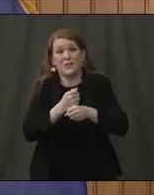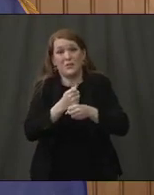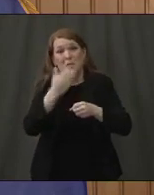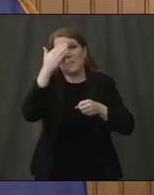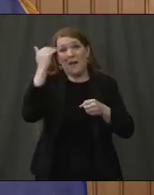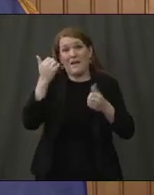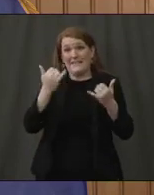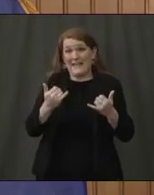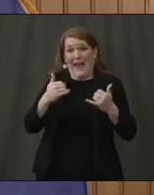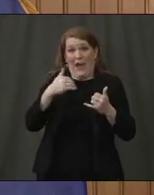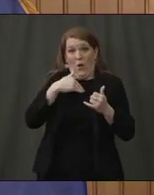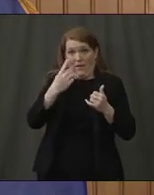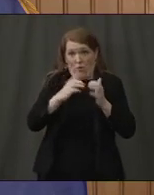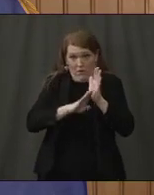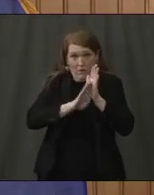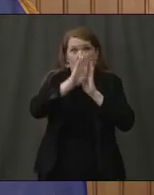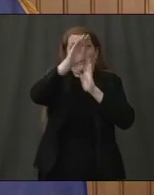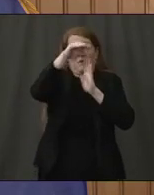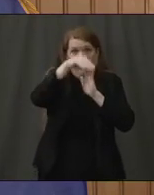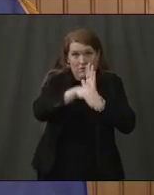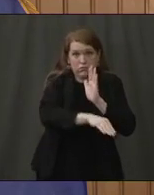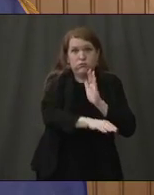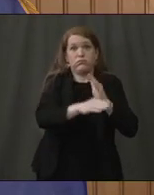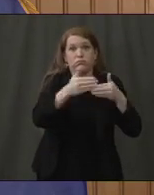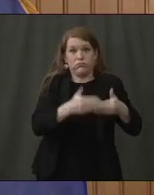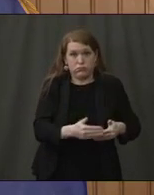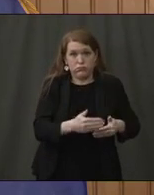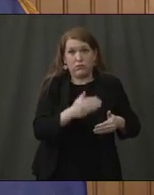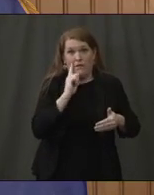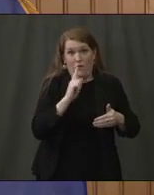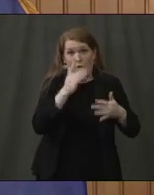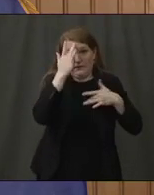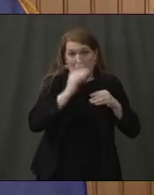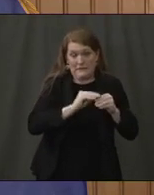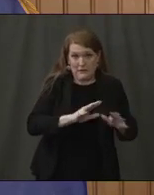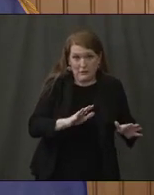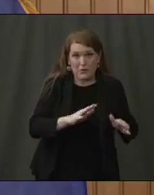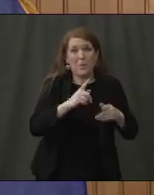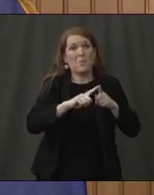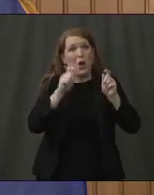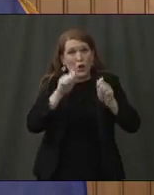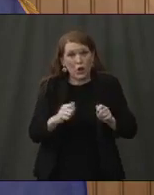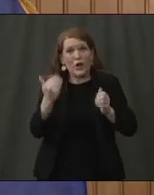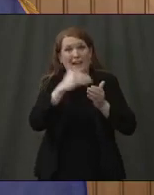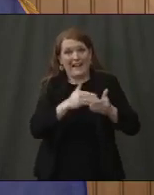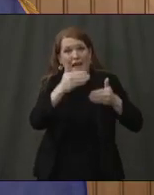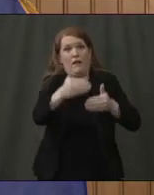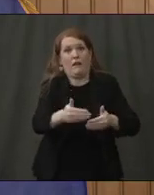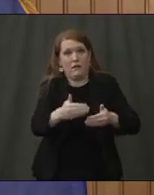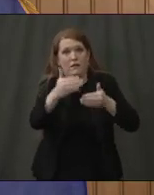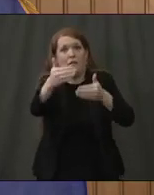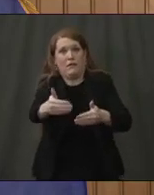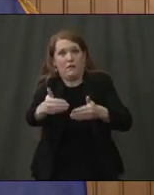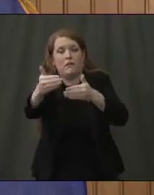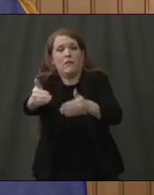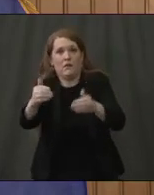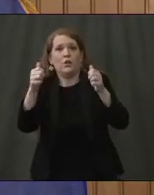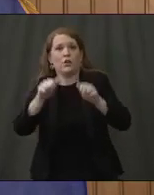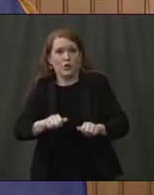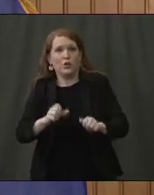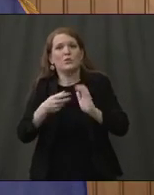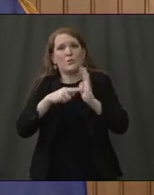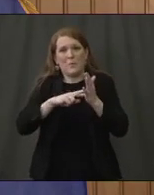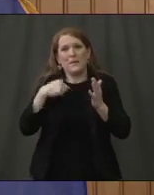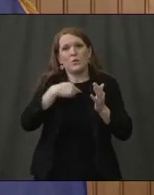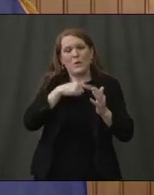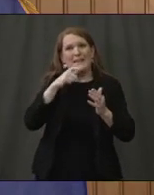to the backside of the increase in our infections, the increase in our hospitalizations over the next couple of